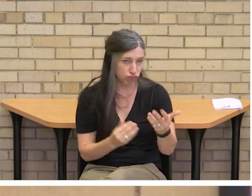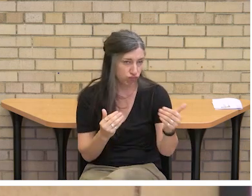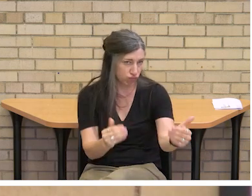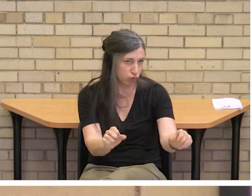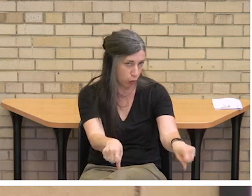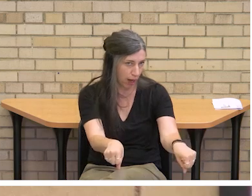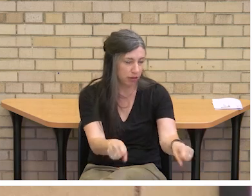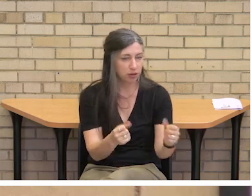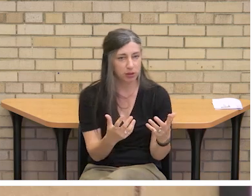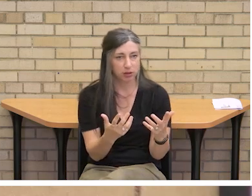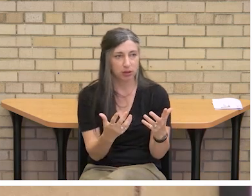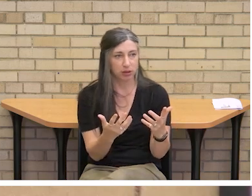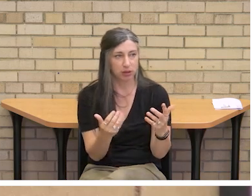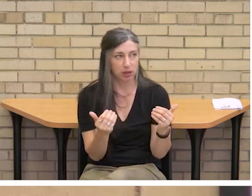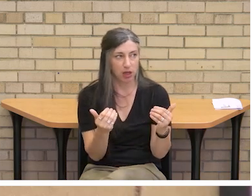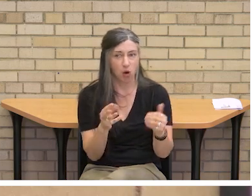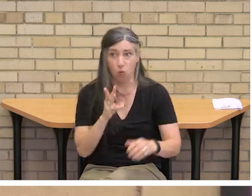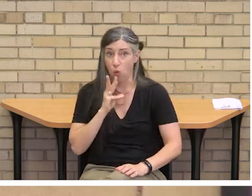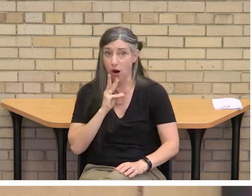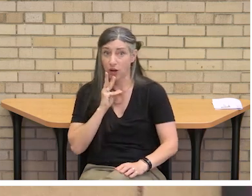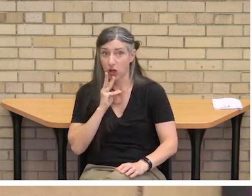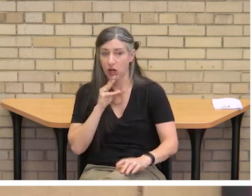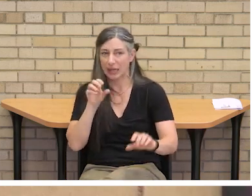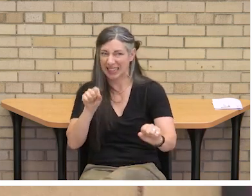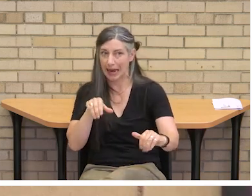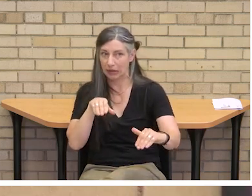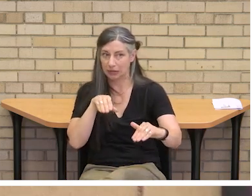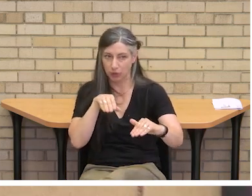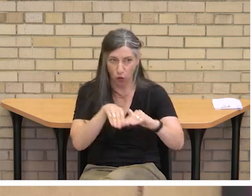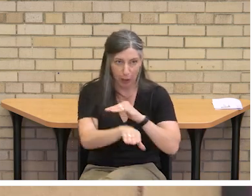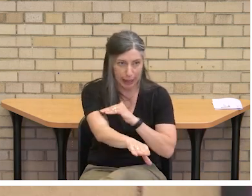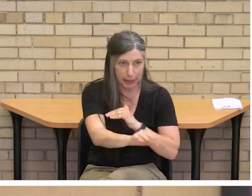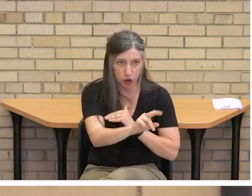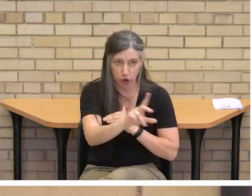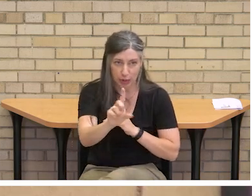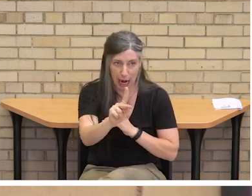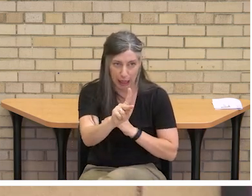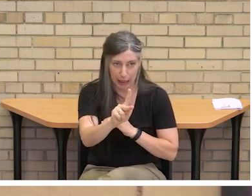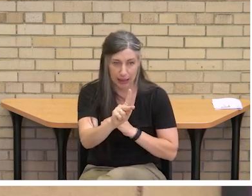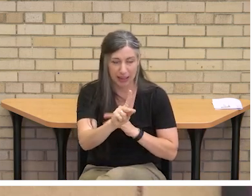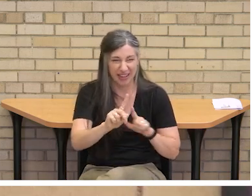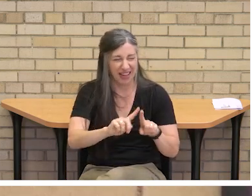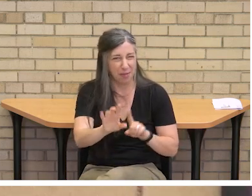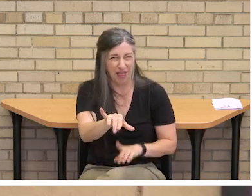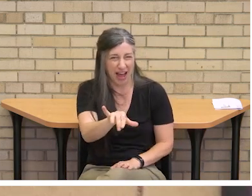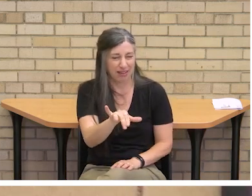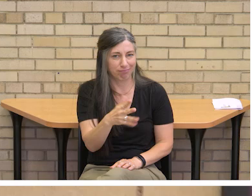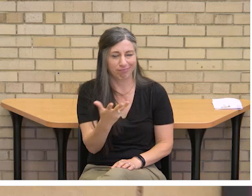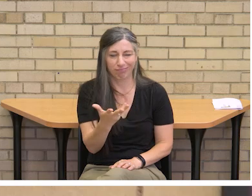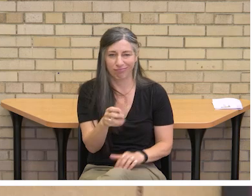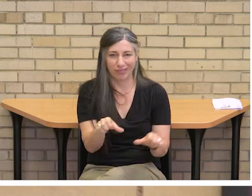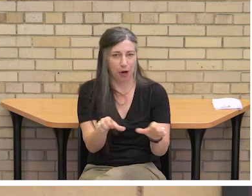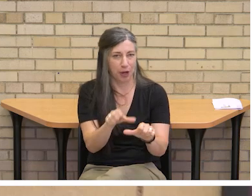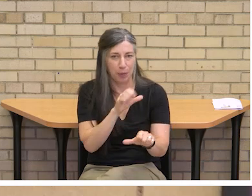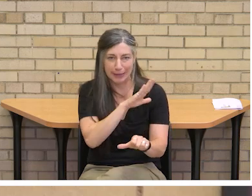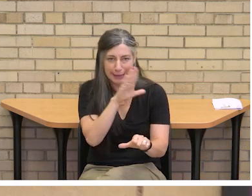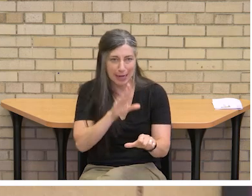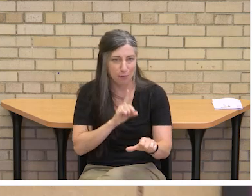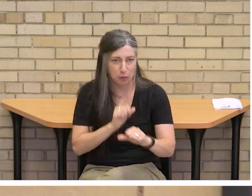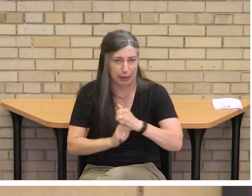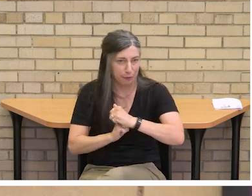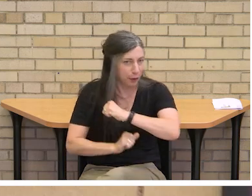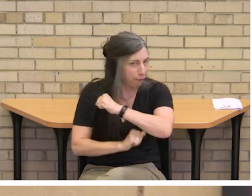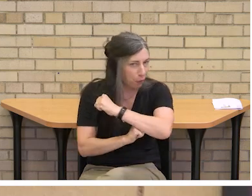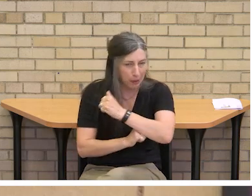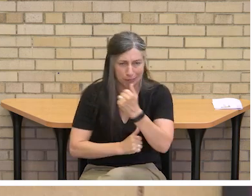for water to intrude into the deck, and the deck was never really properly